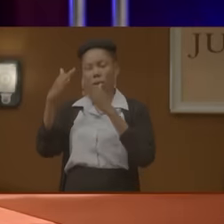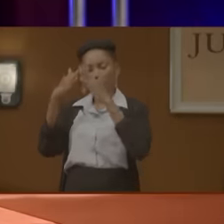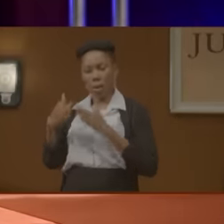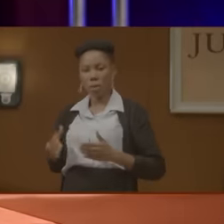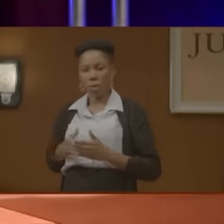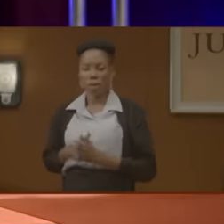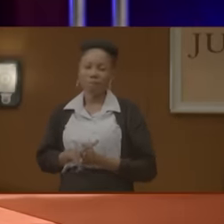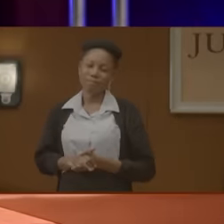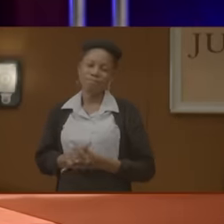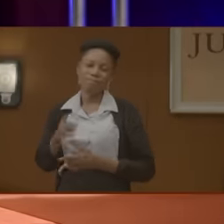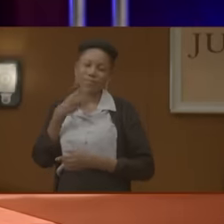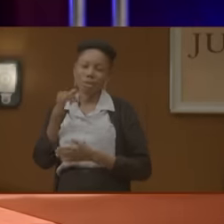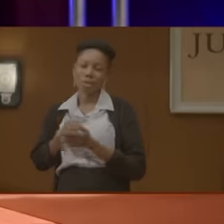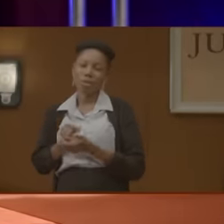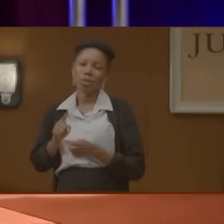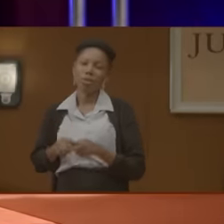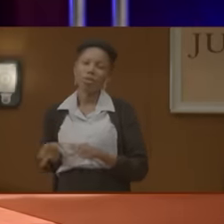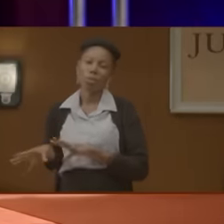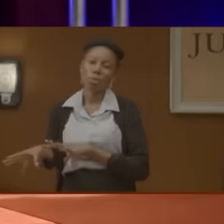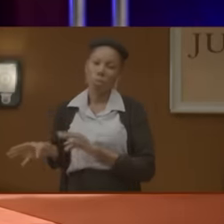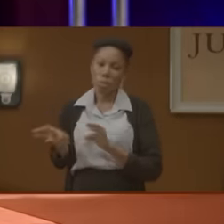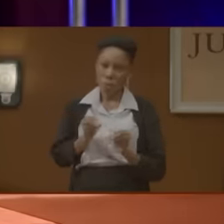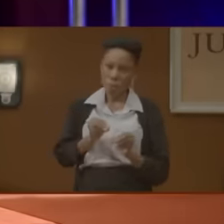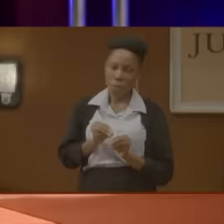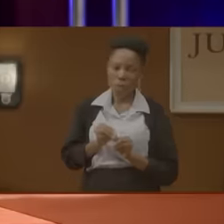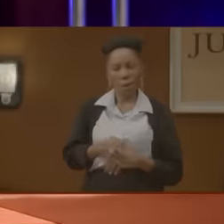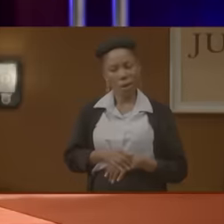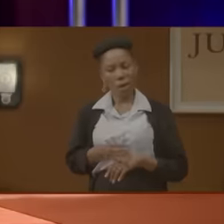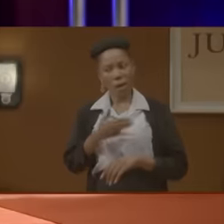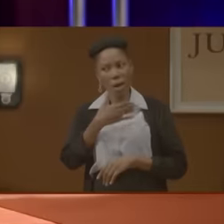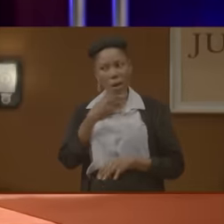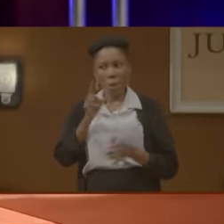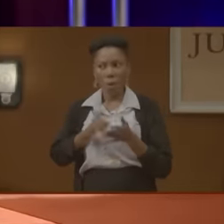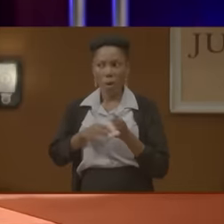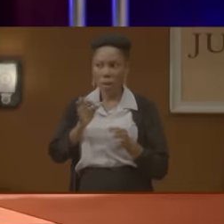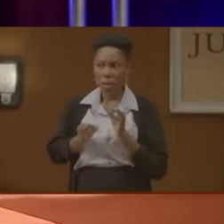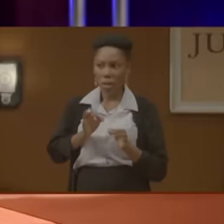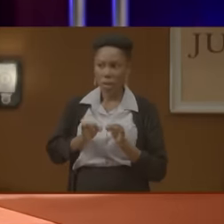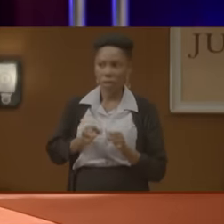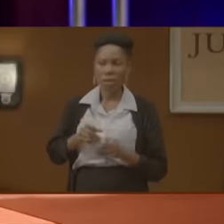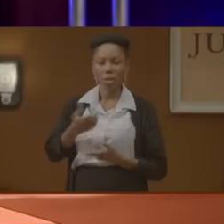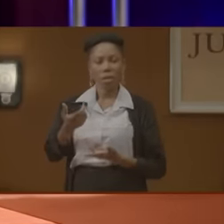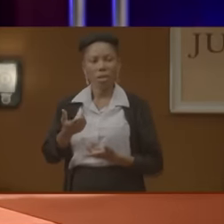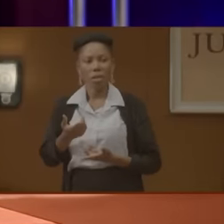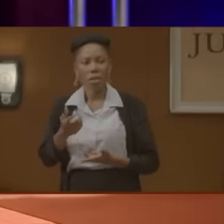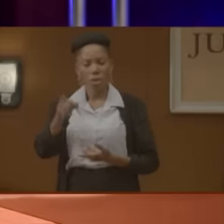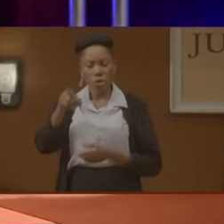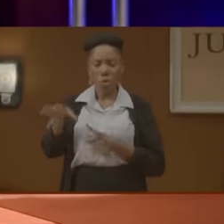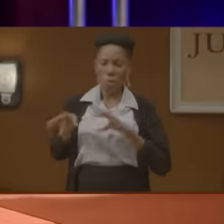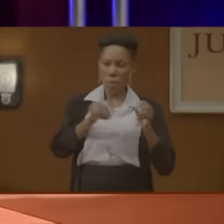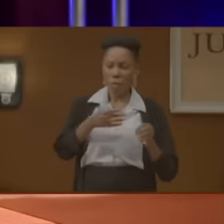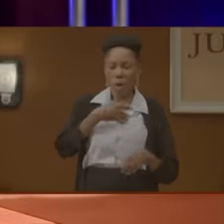man that living there while you're still here will not last. You might leave the military someday and it will be difficult. I'm not a military